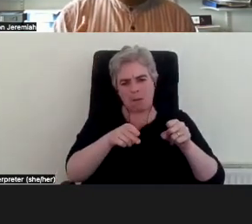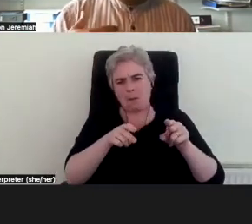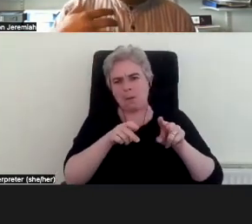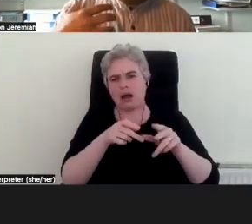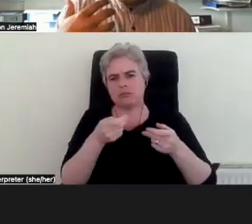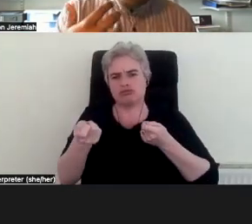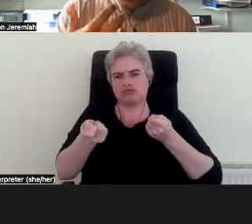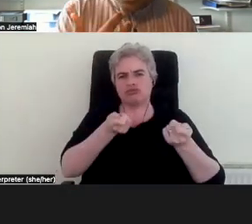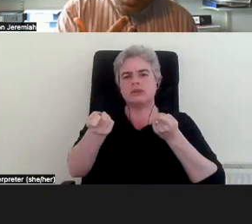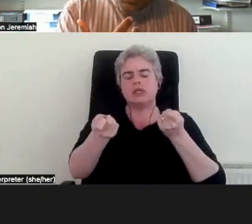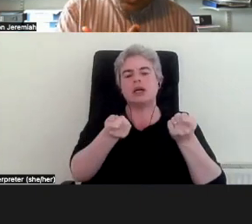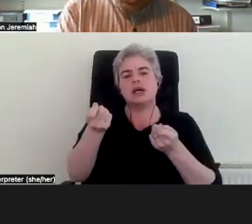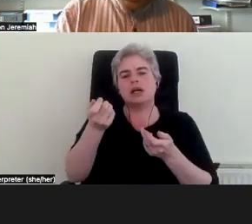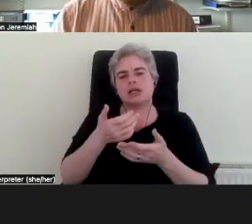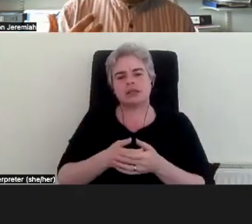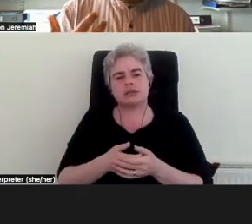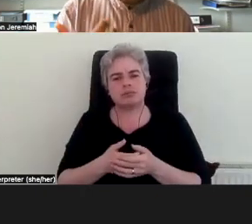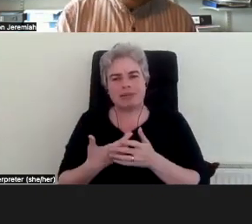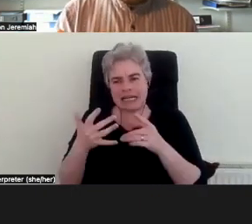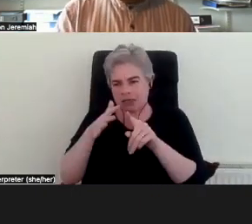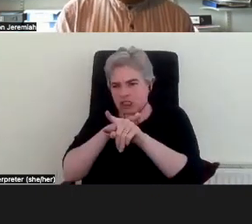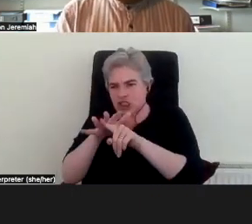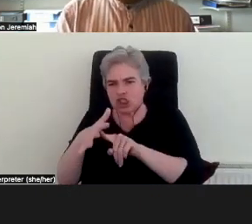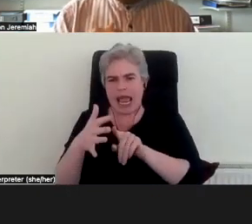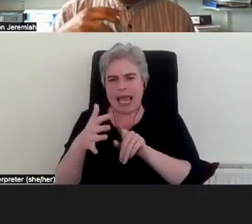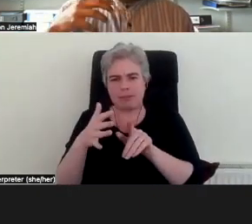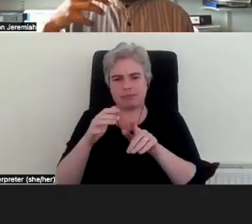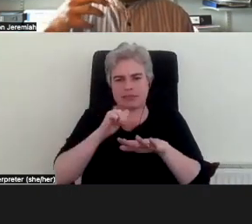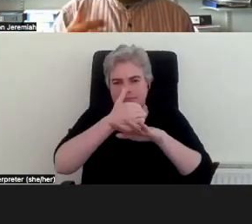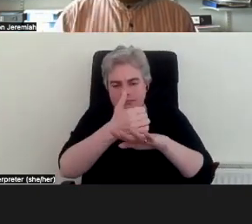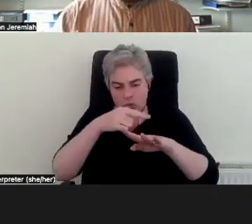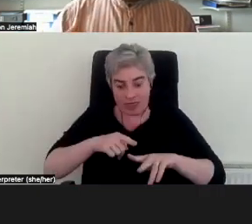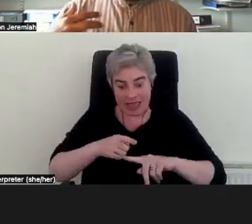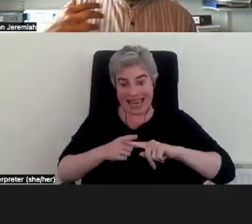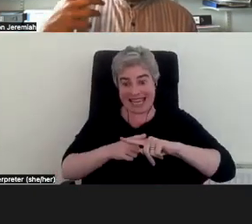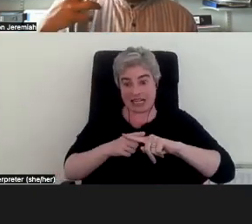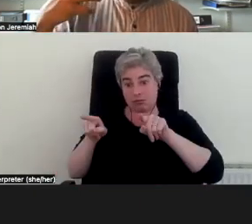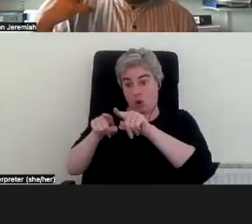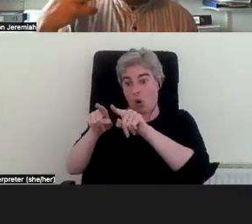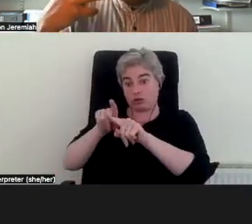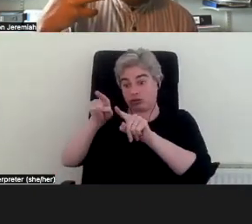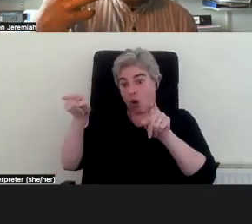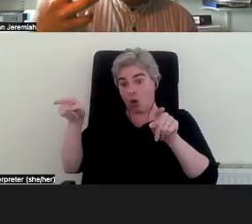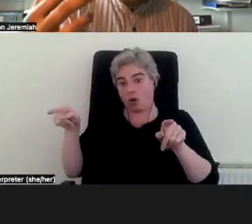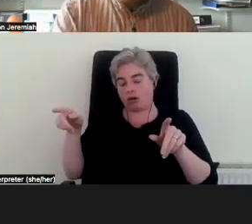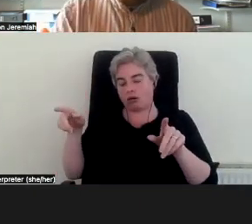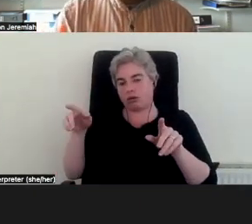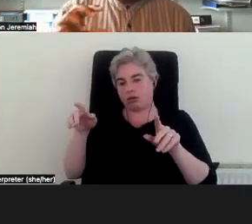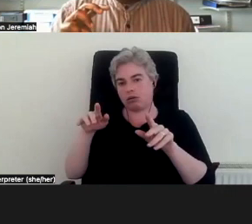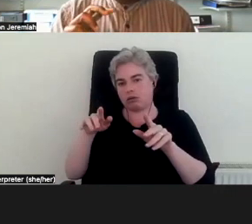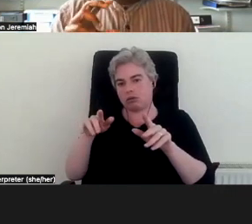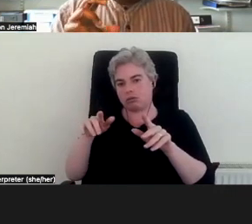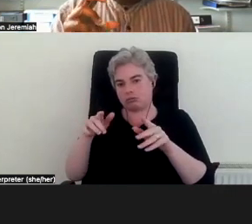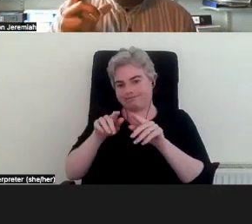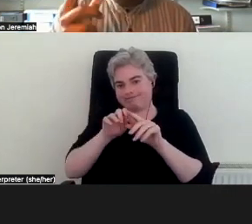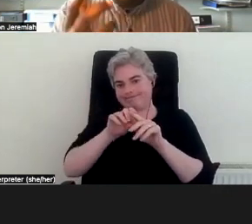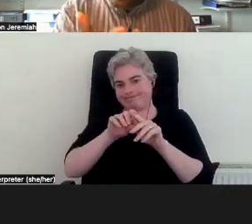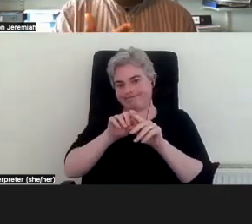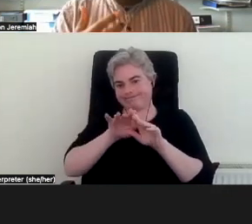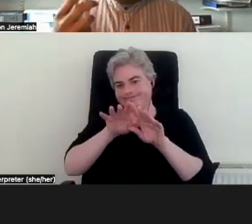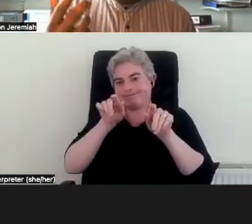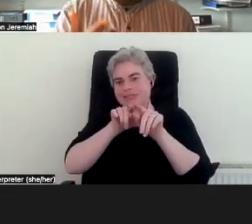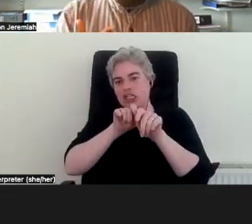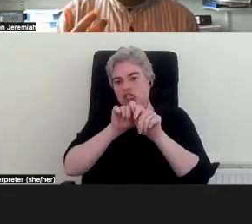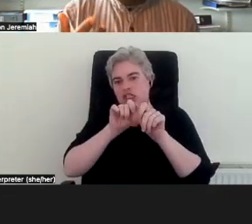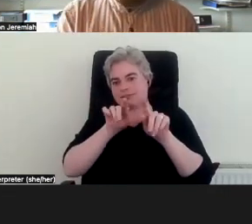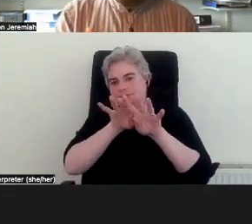being shaped within England, but also being exported to shape